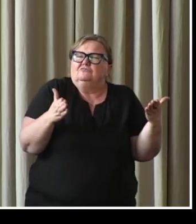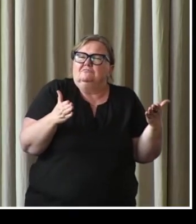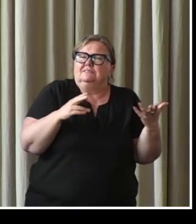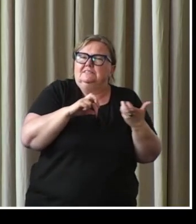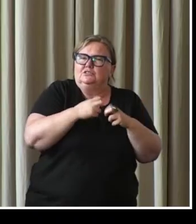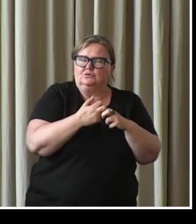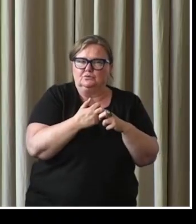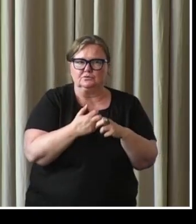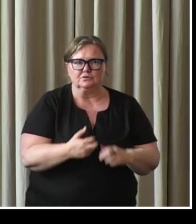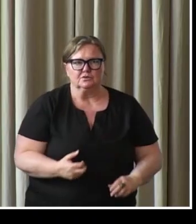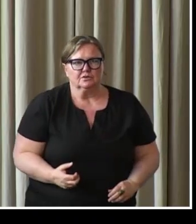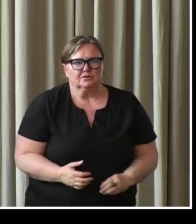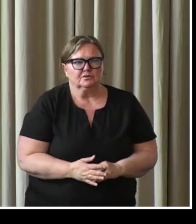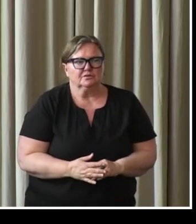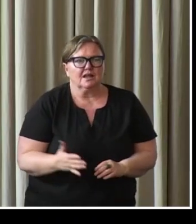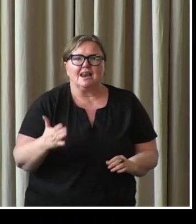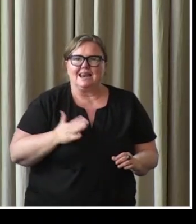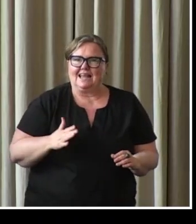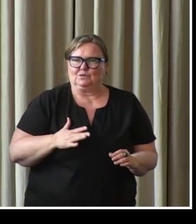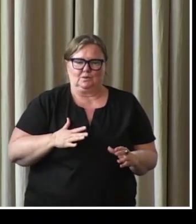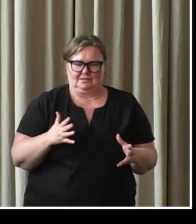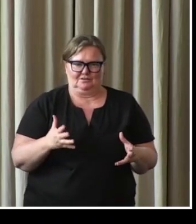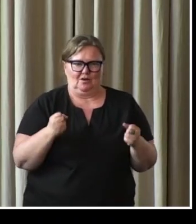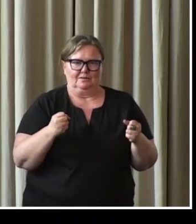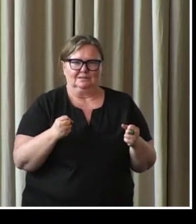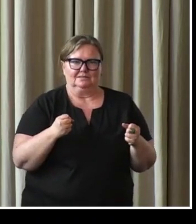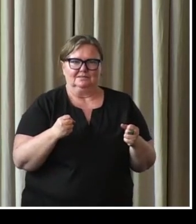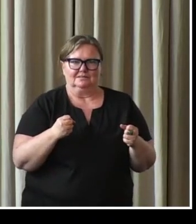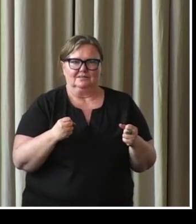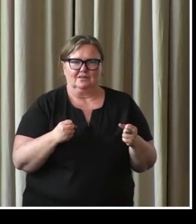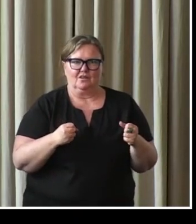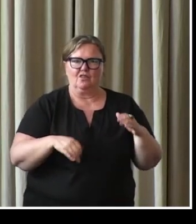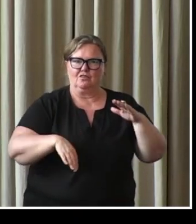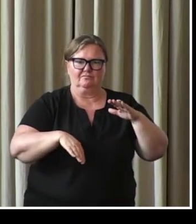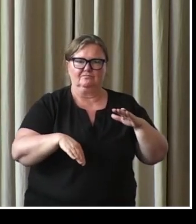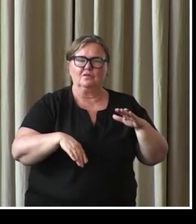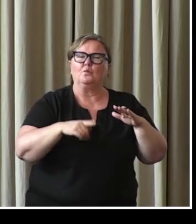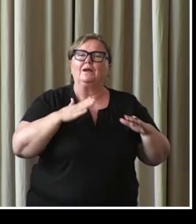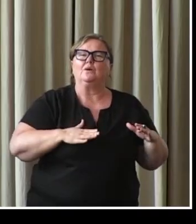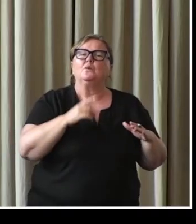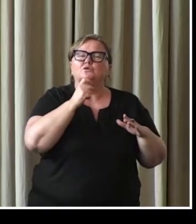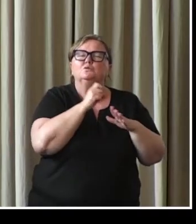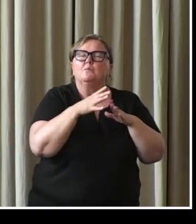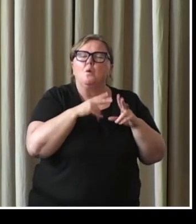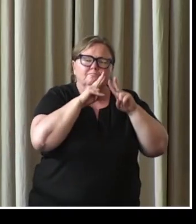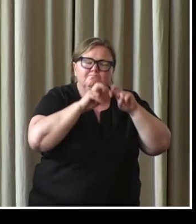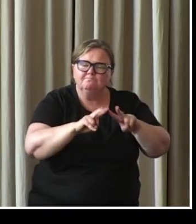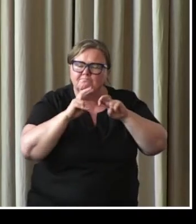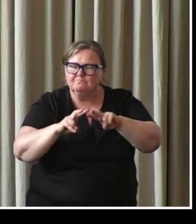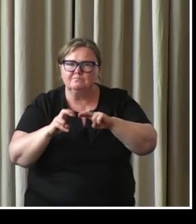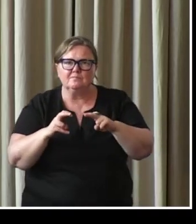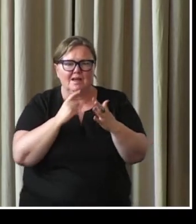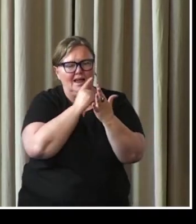and needs that we picked up across the whole population, and we're going to be doing further work to actually look